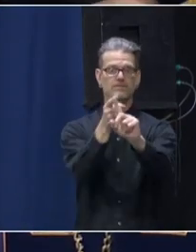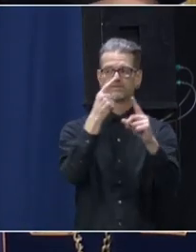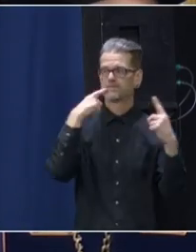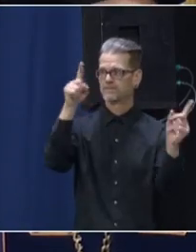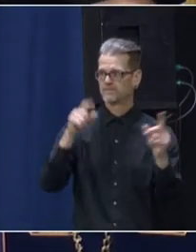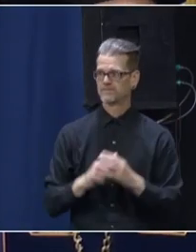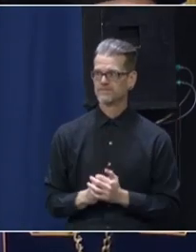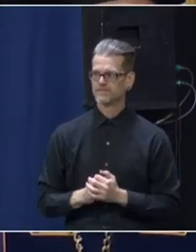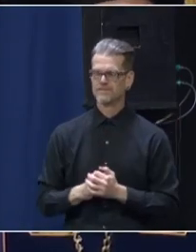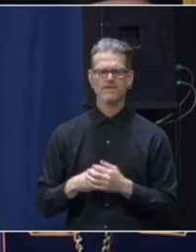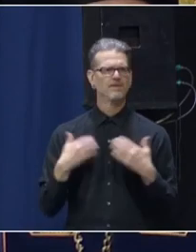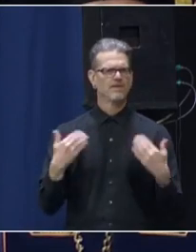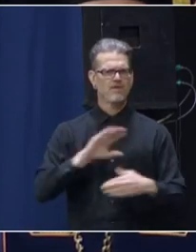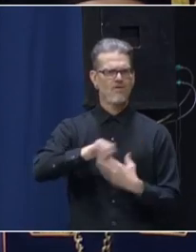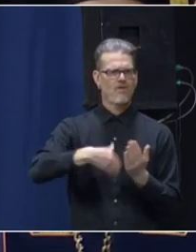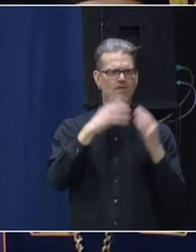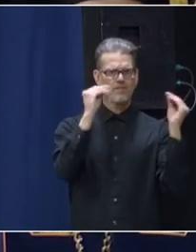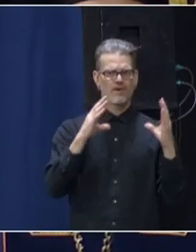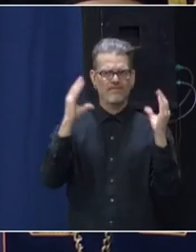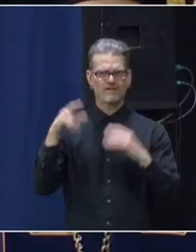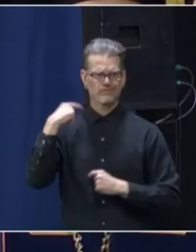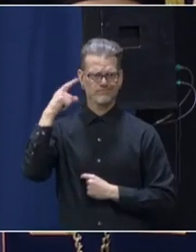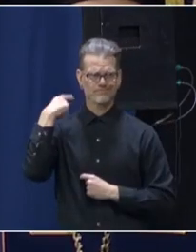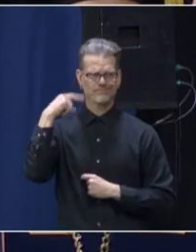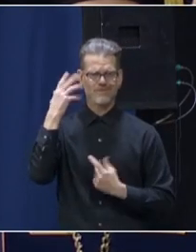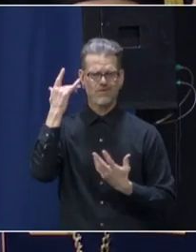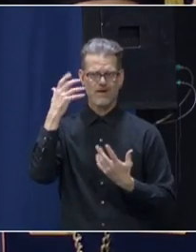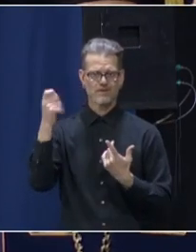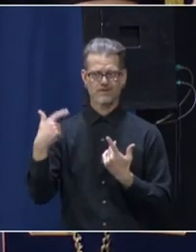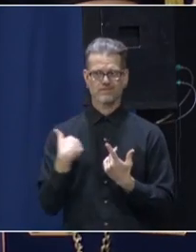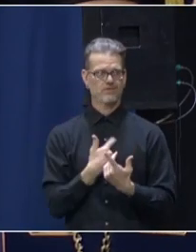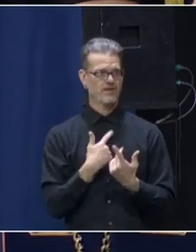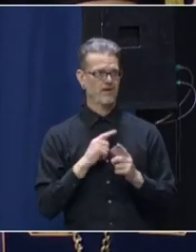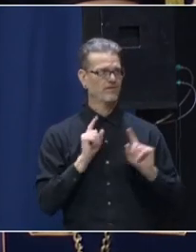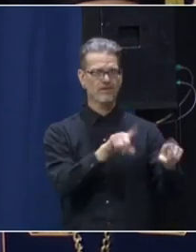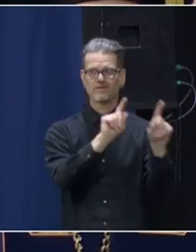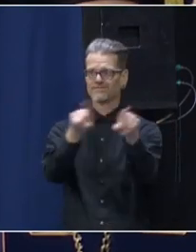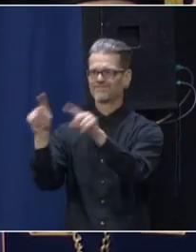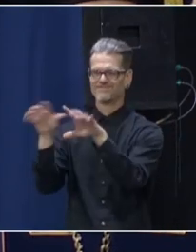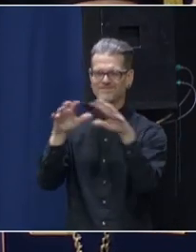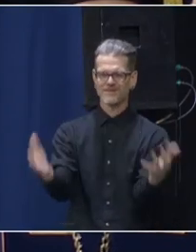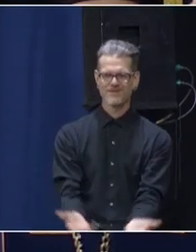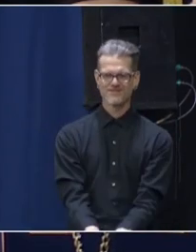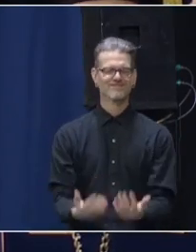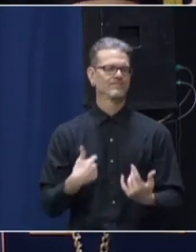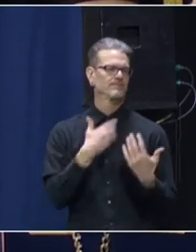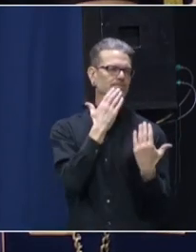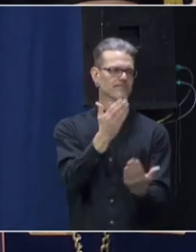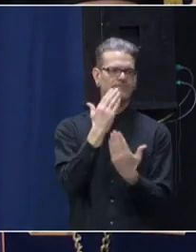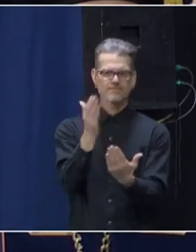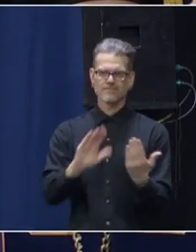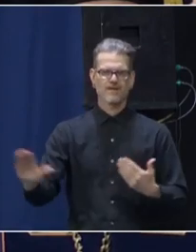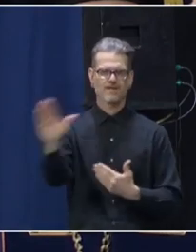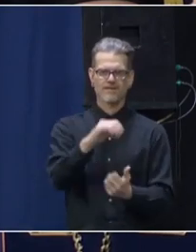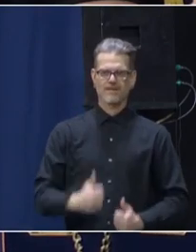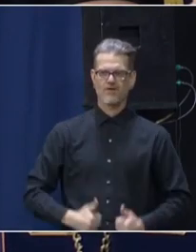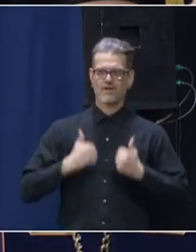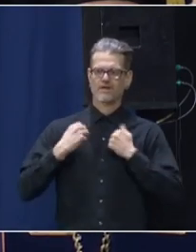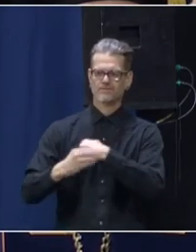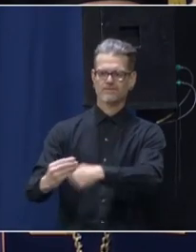As crazy as all of our professors are for unleashing us upon the world, I am unspeakably grateful that they dedicated their lives to changing